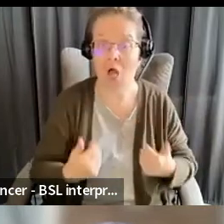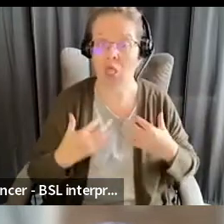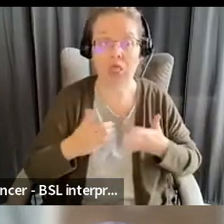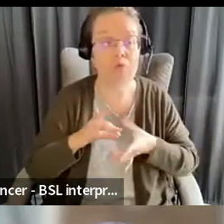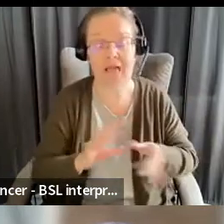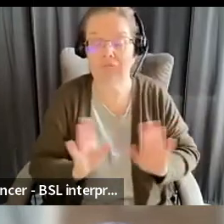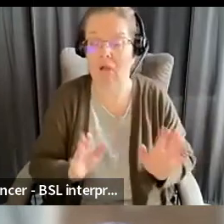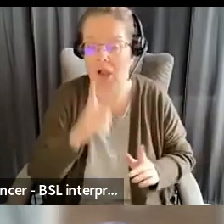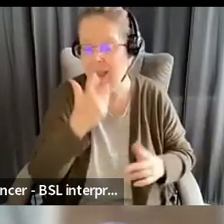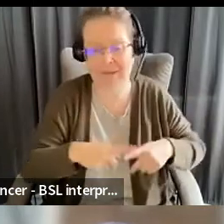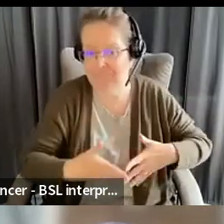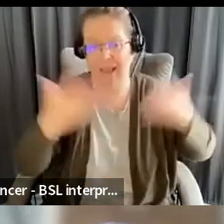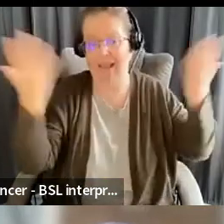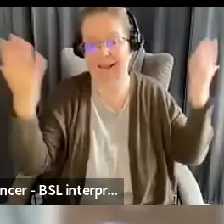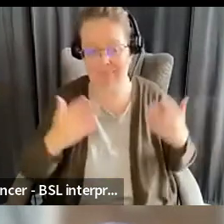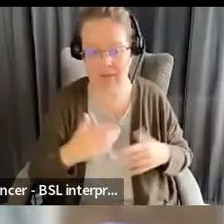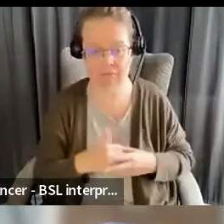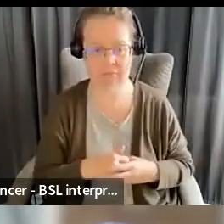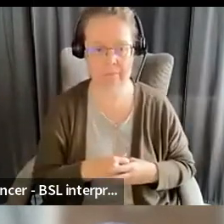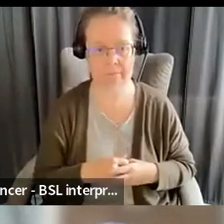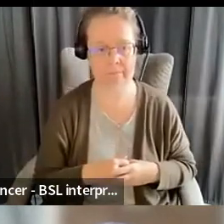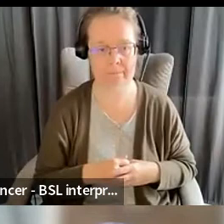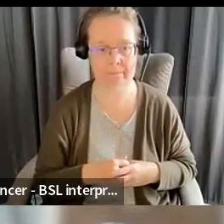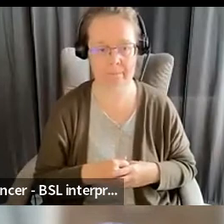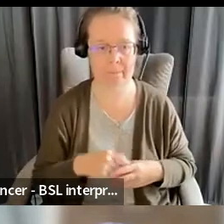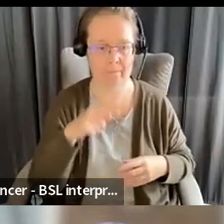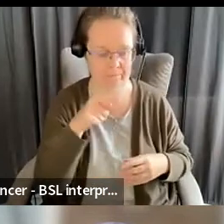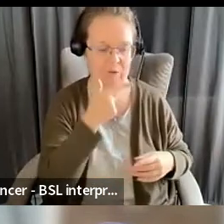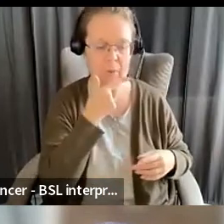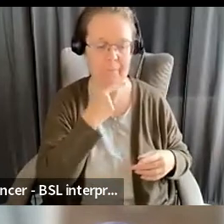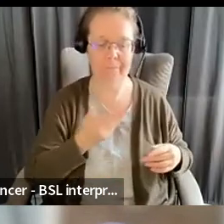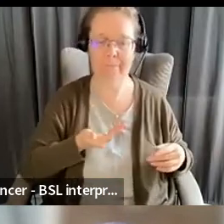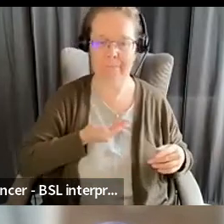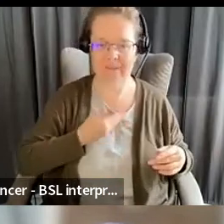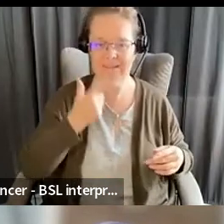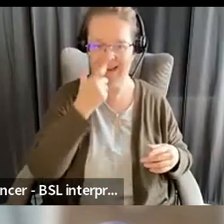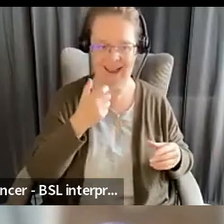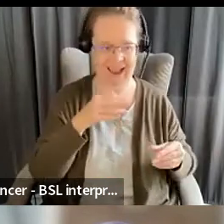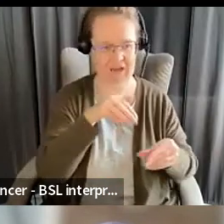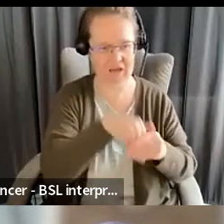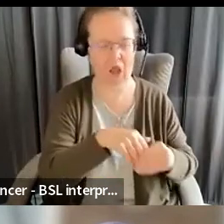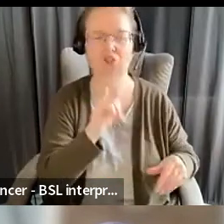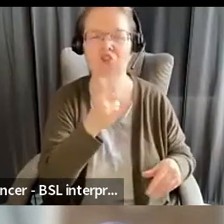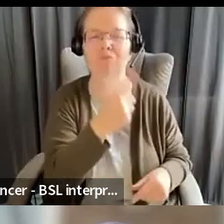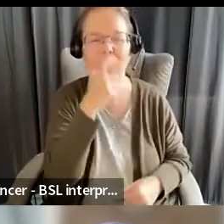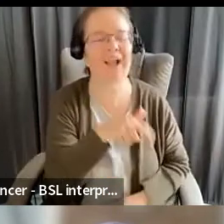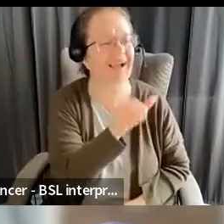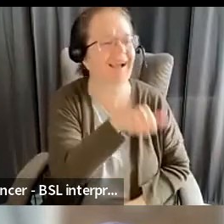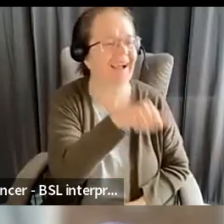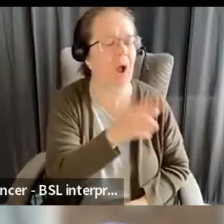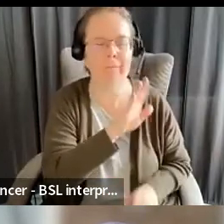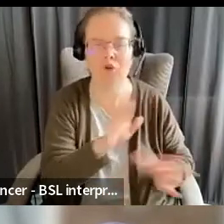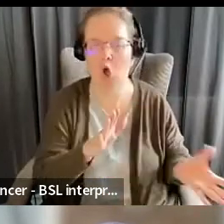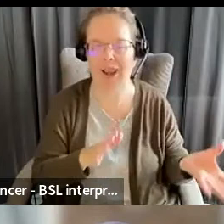things. But it's easy to just tune into these things and sometimes maybe not listen necessarily very much,